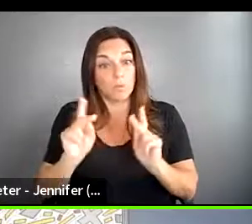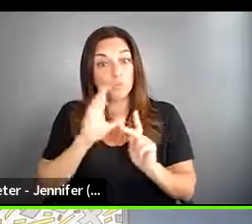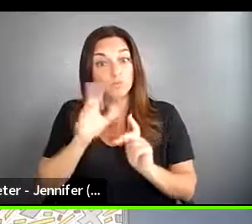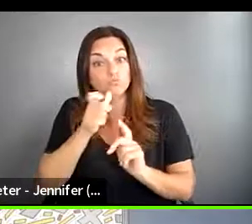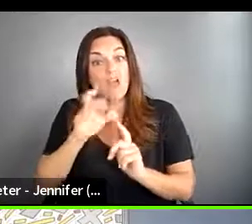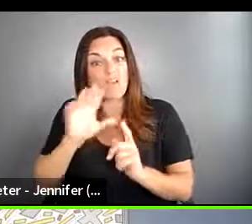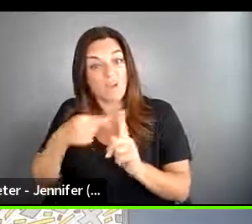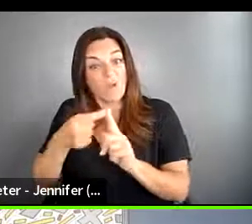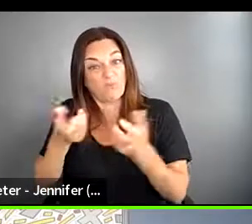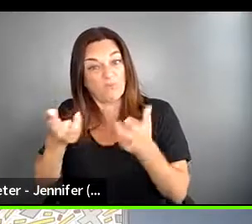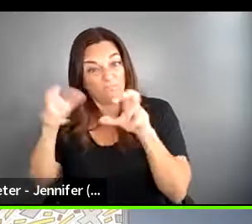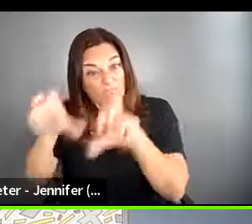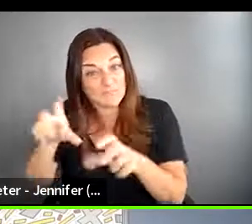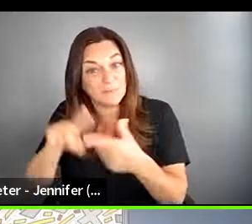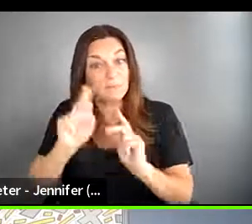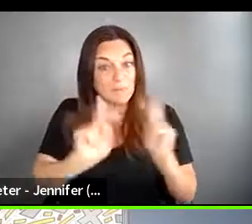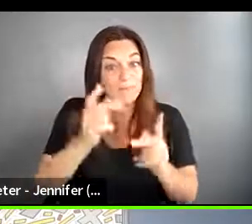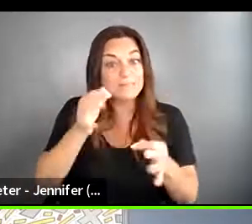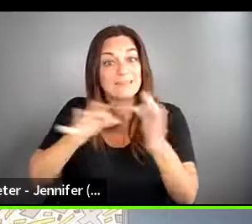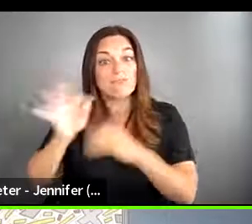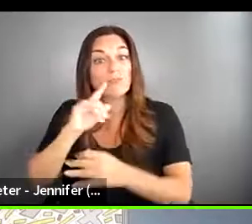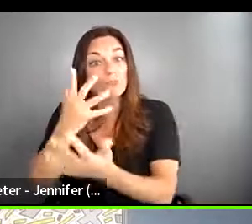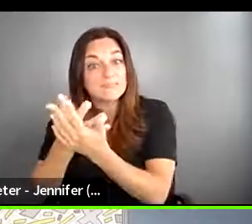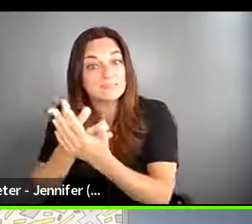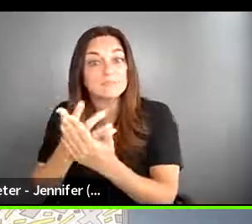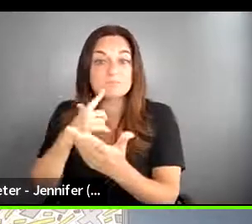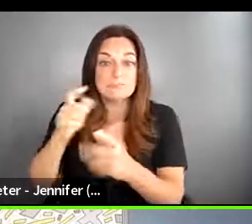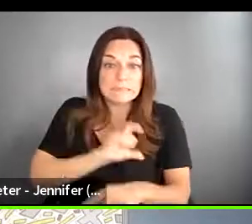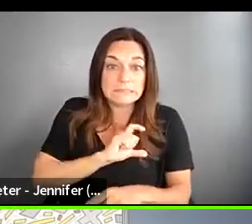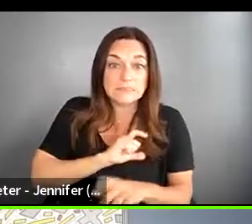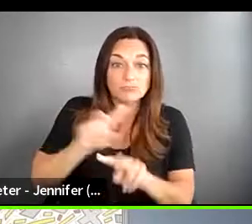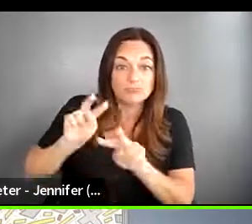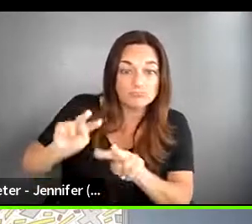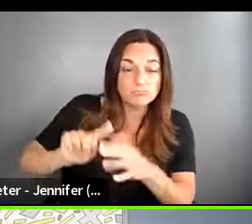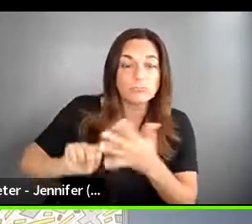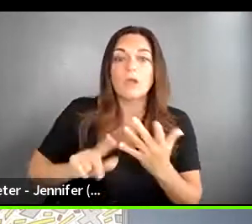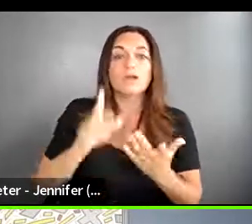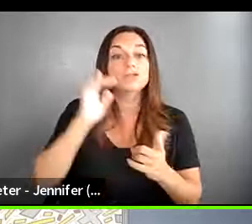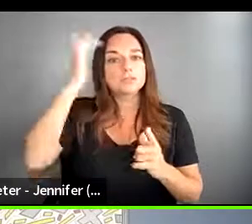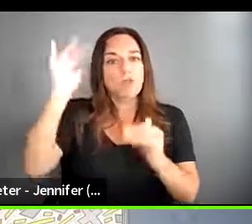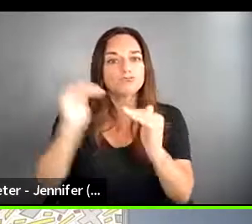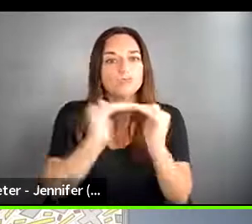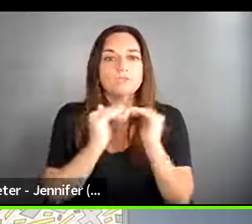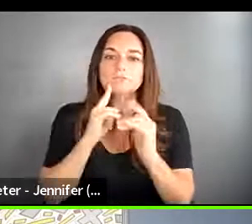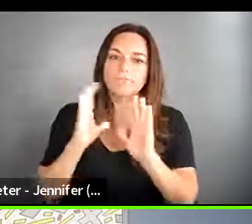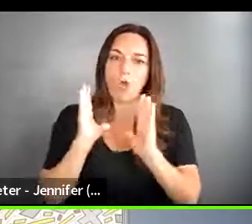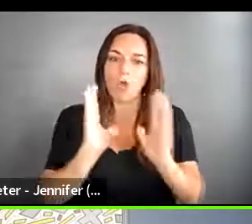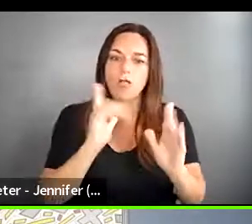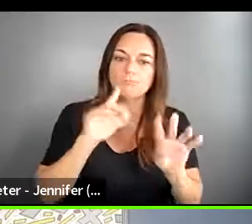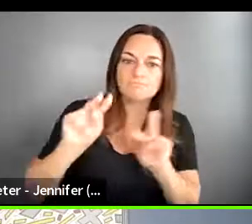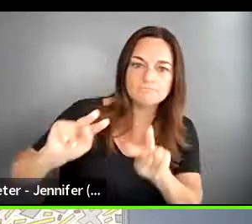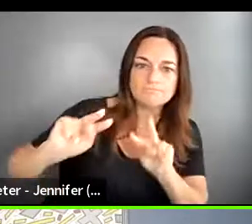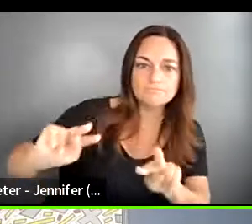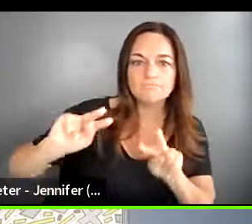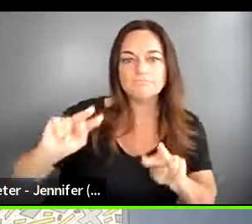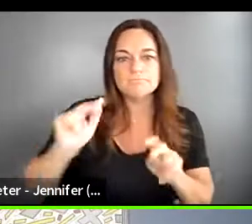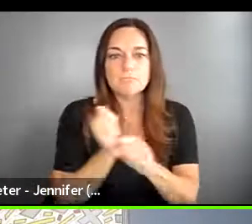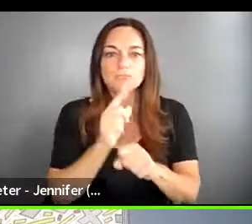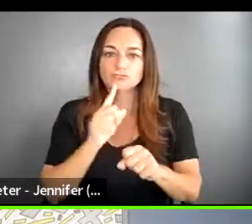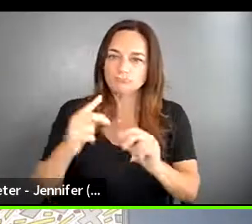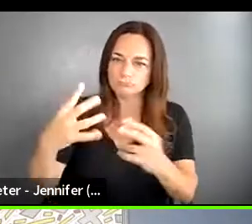in people instead of prisons and policing, Smart Justice was in the hallway asking them to truly see and listen to the people that they